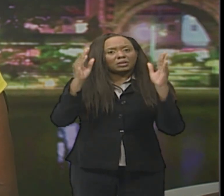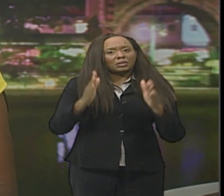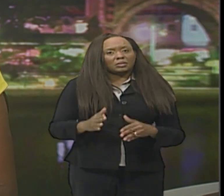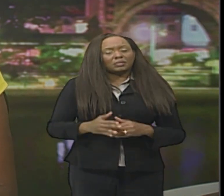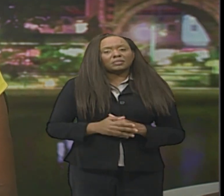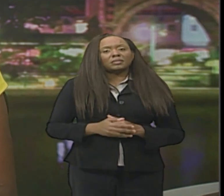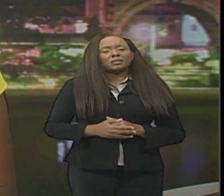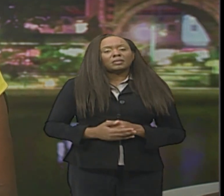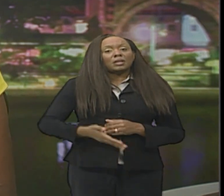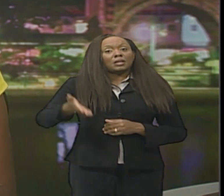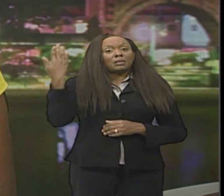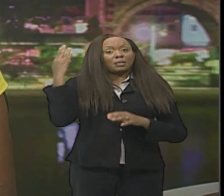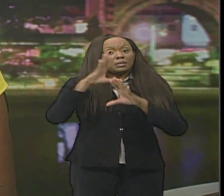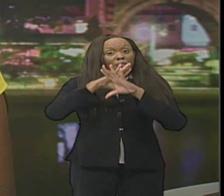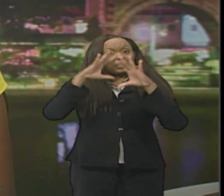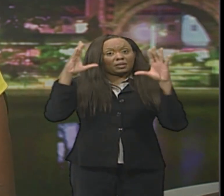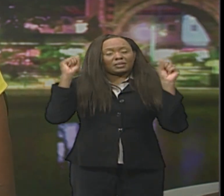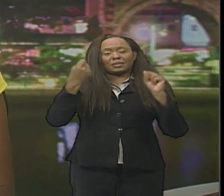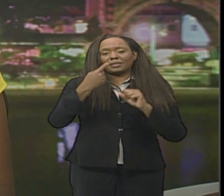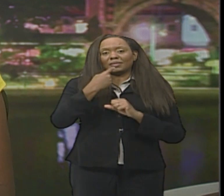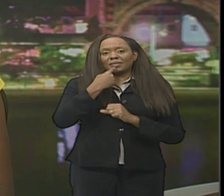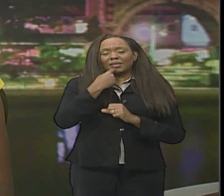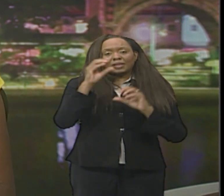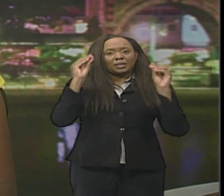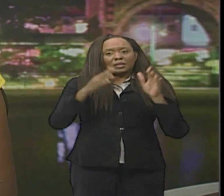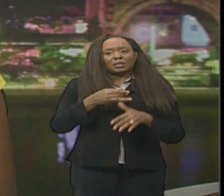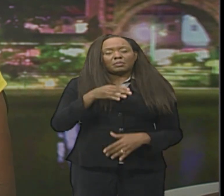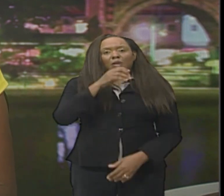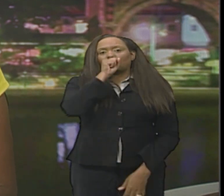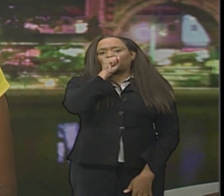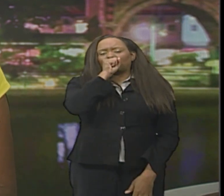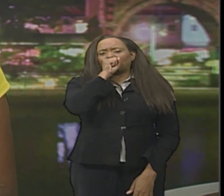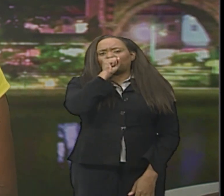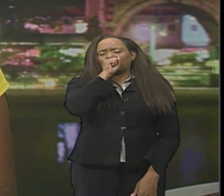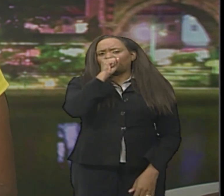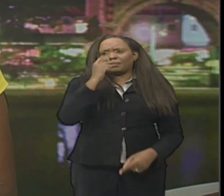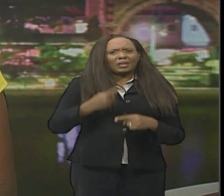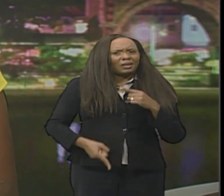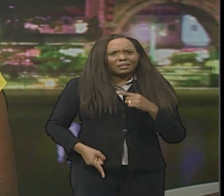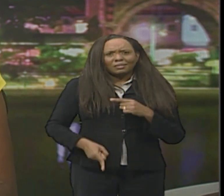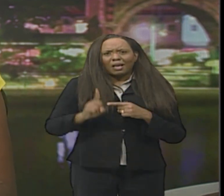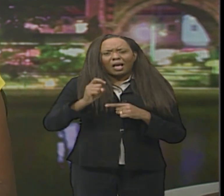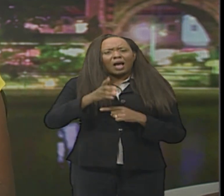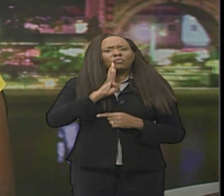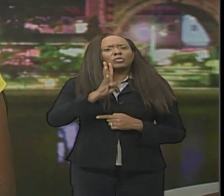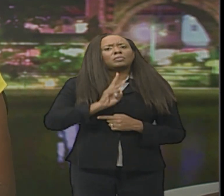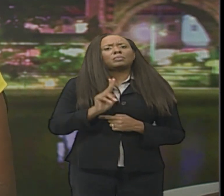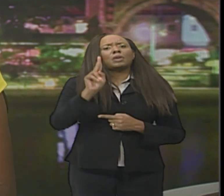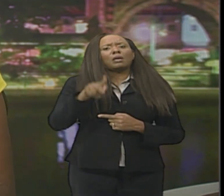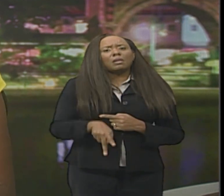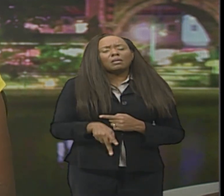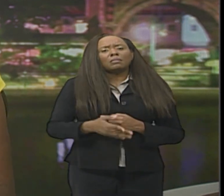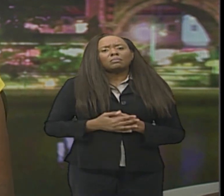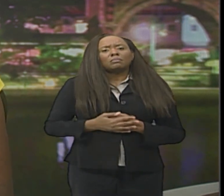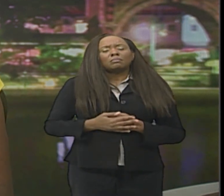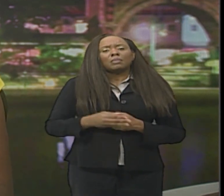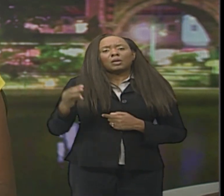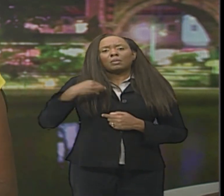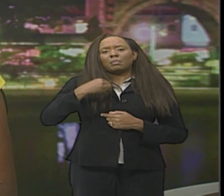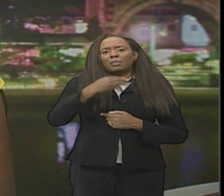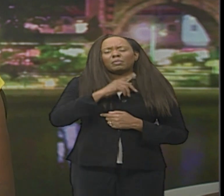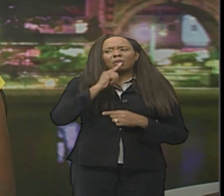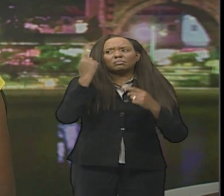President Pedro Shepherd says their silence is deafening. According to Mr. Shepherd, members have reached out to him with their